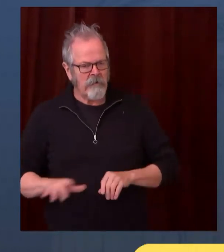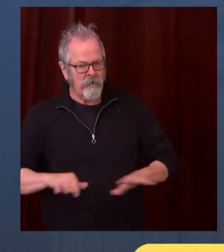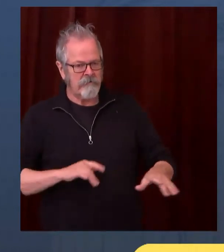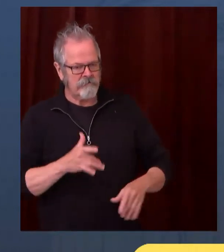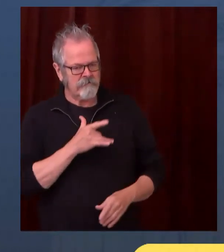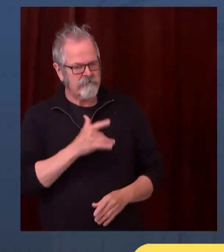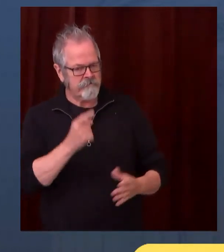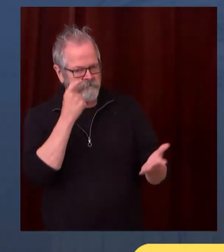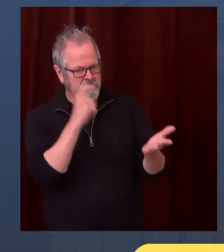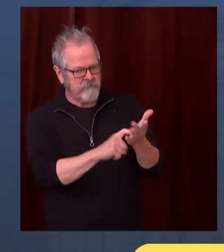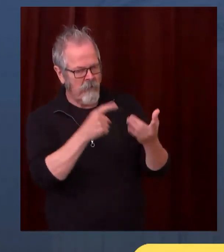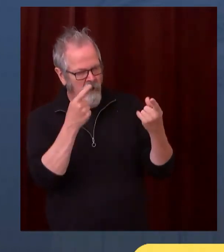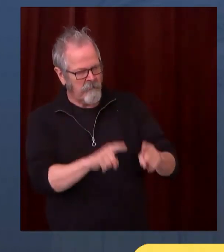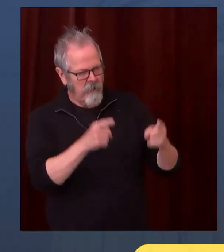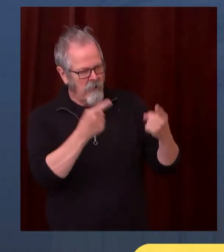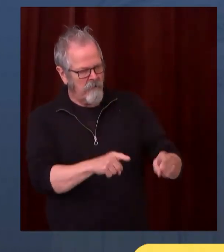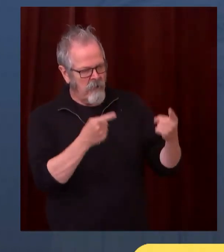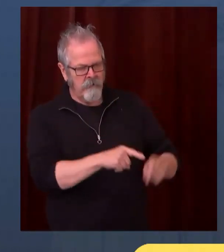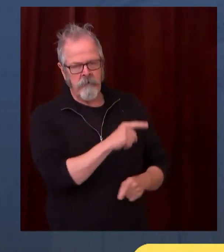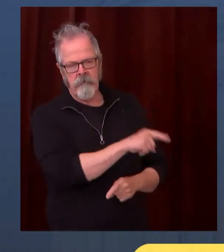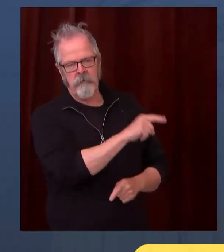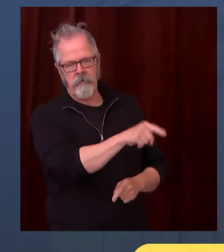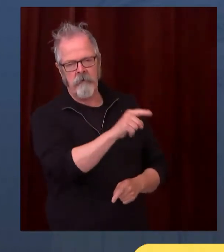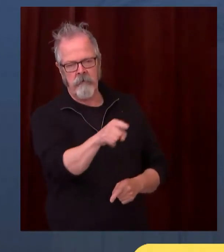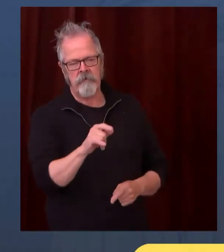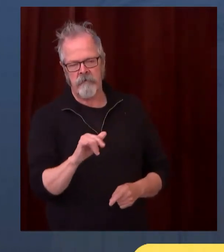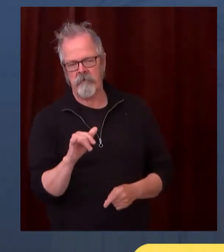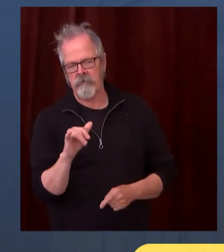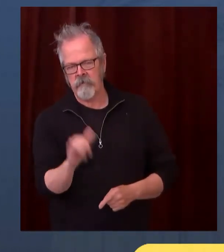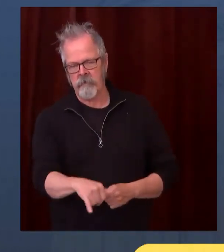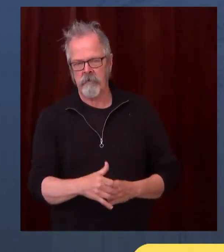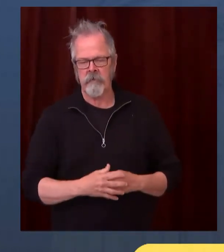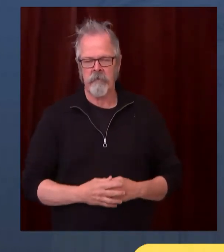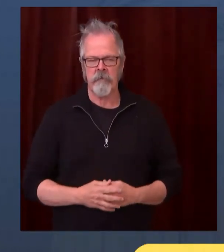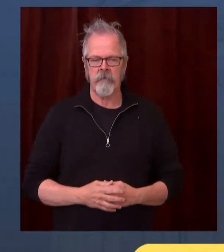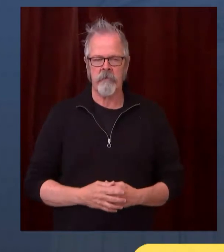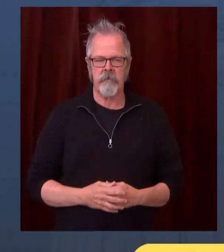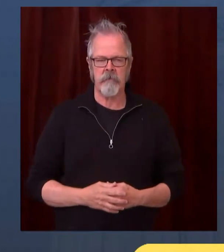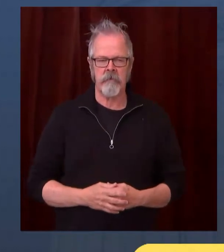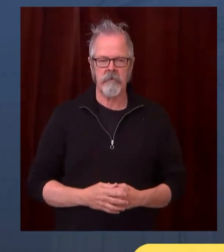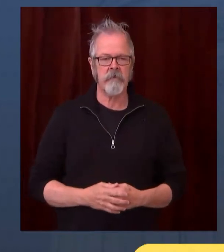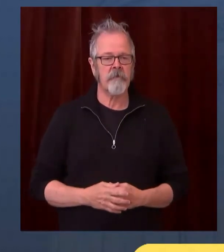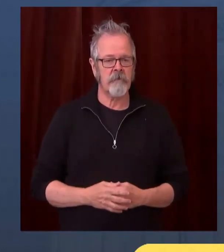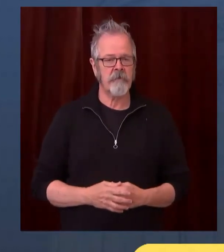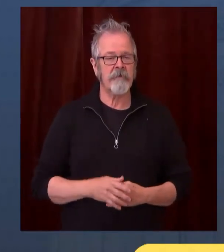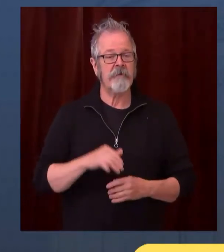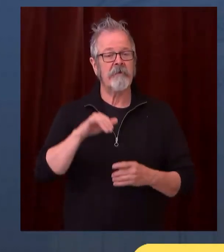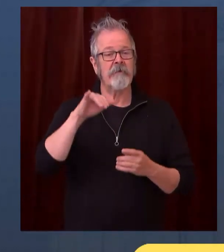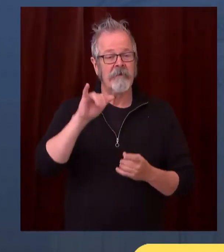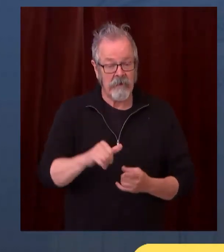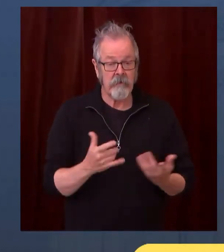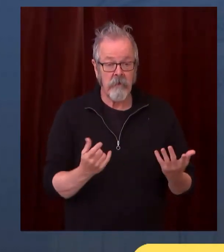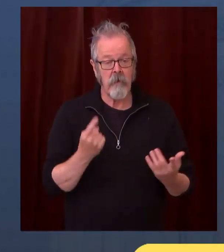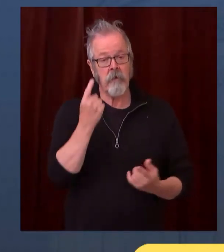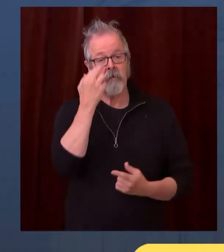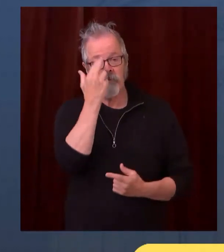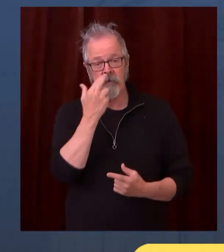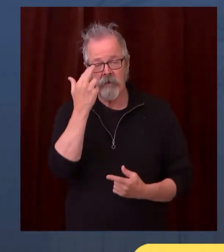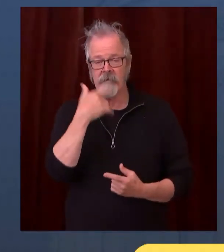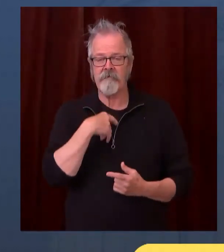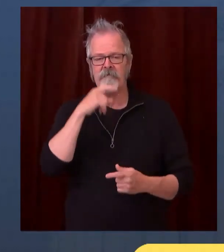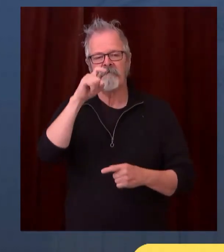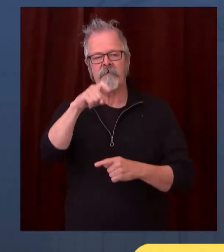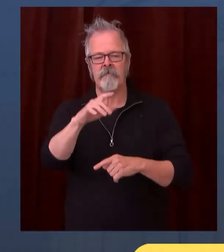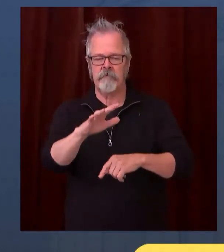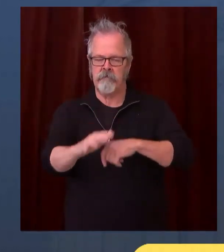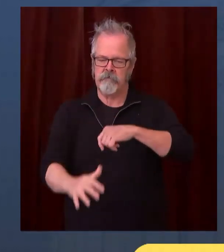So that's why all of these procedures that are put in place are so important. There's universal masking happening in facilities